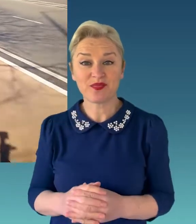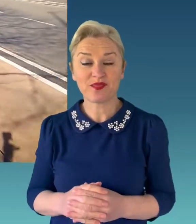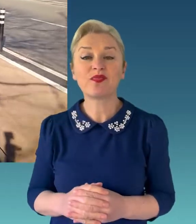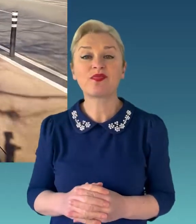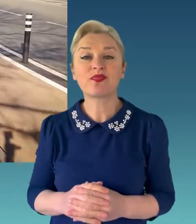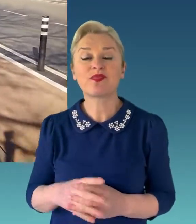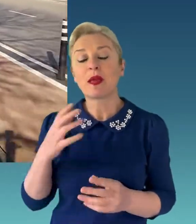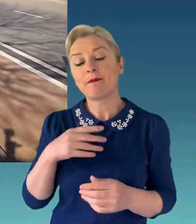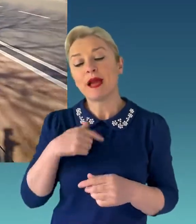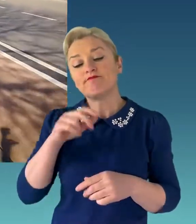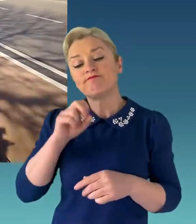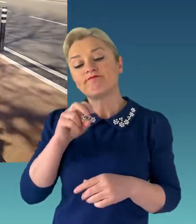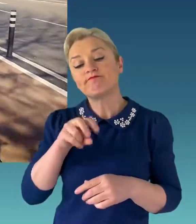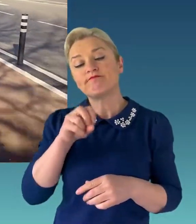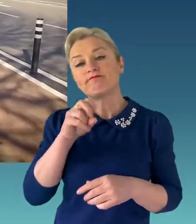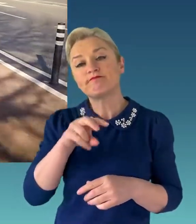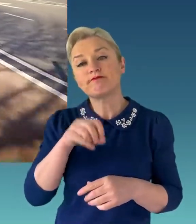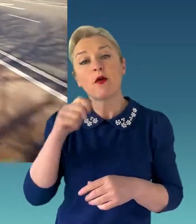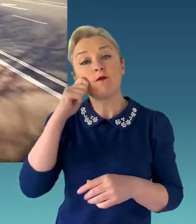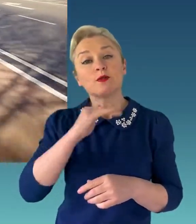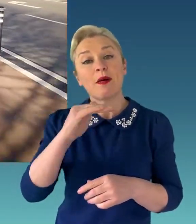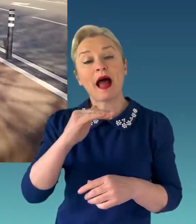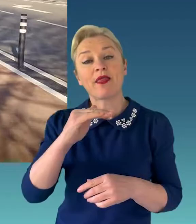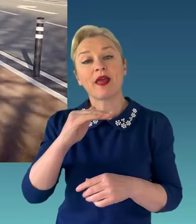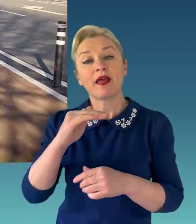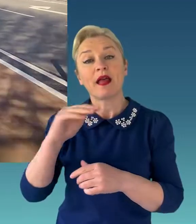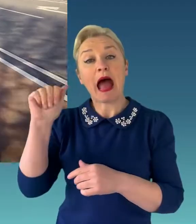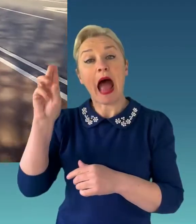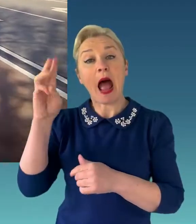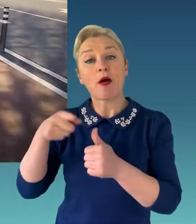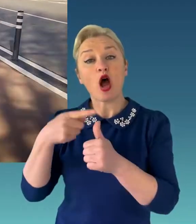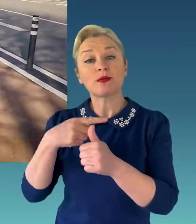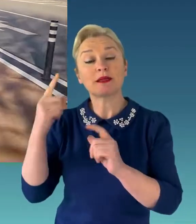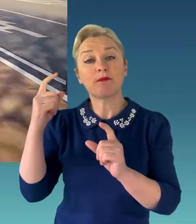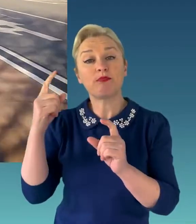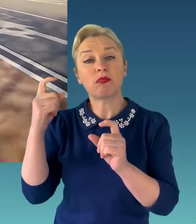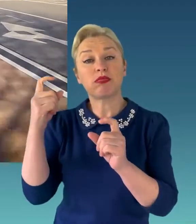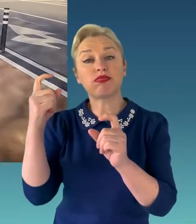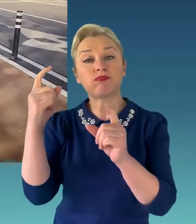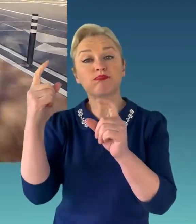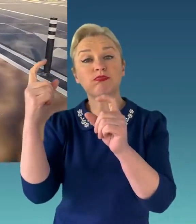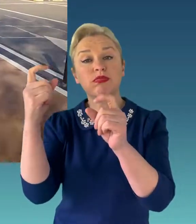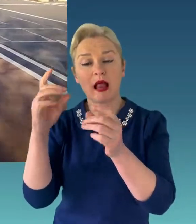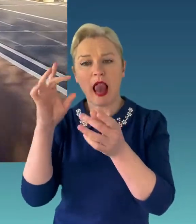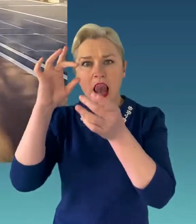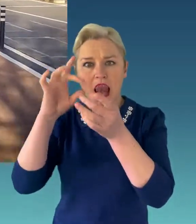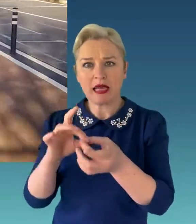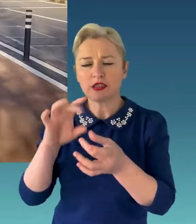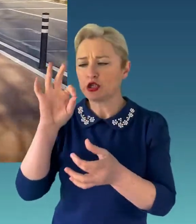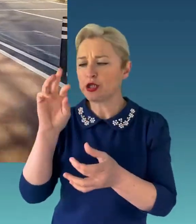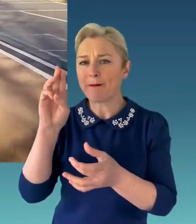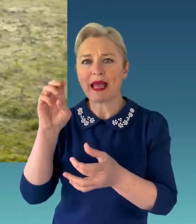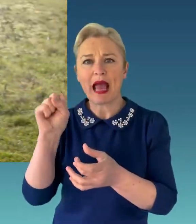As I travel along the footpath, Mapillary takes the pictures, and it tags each photo with GPS coordinates so we know where it's